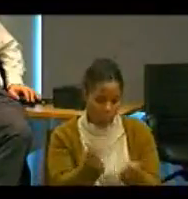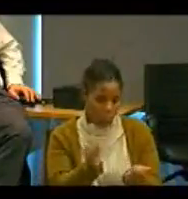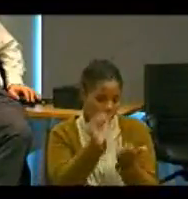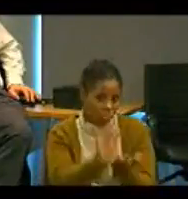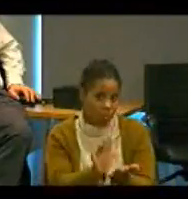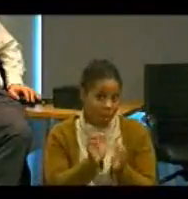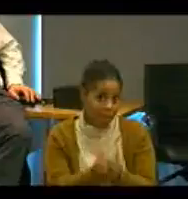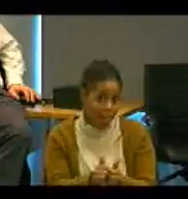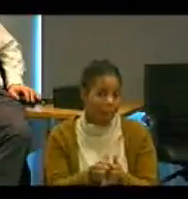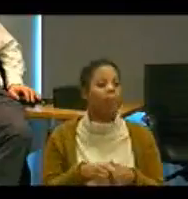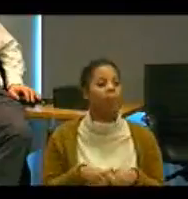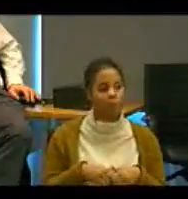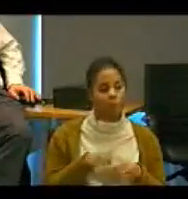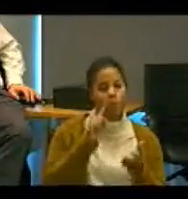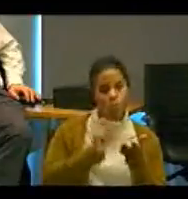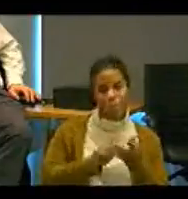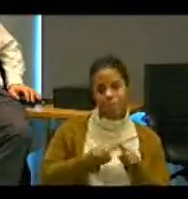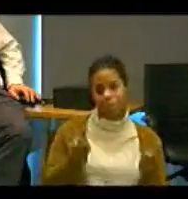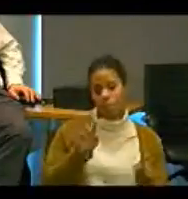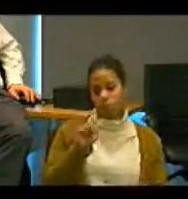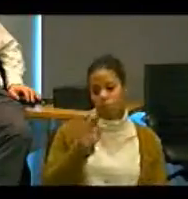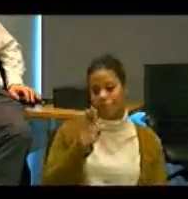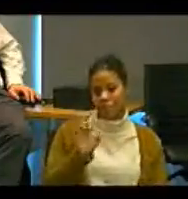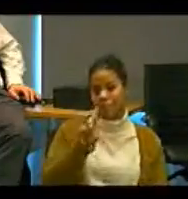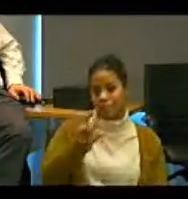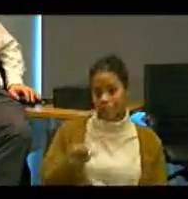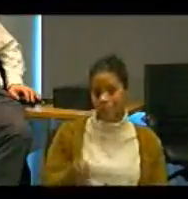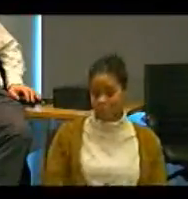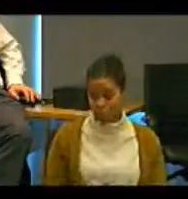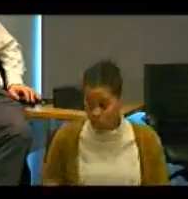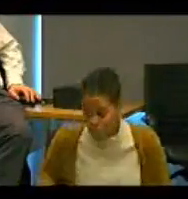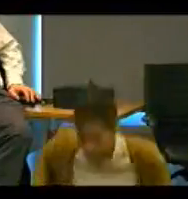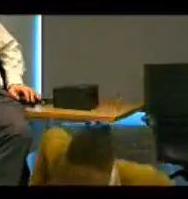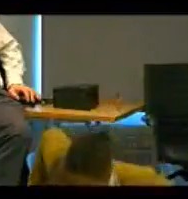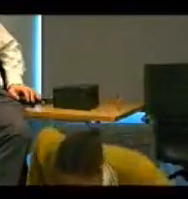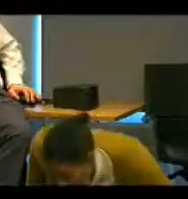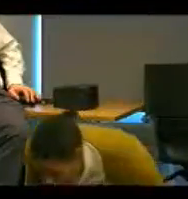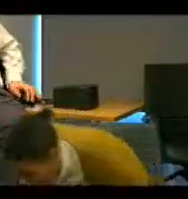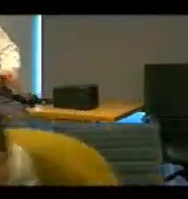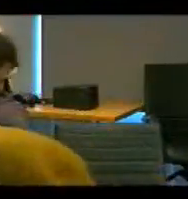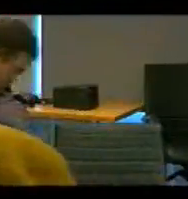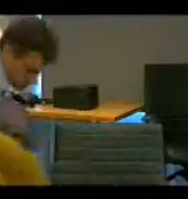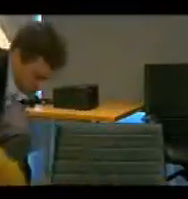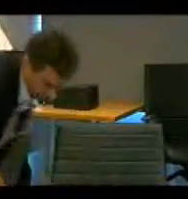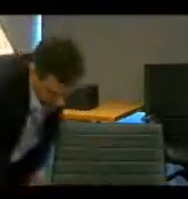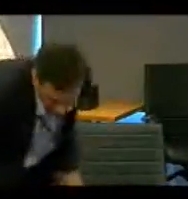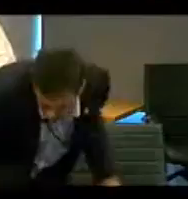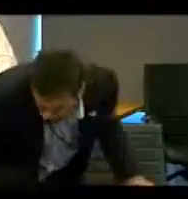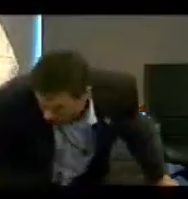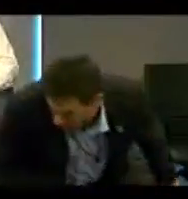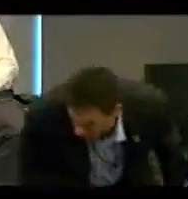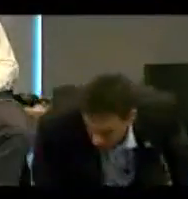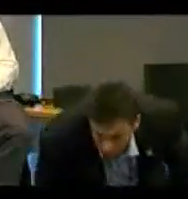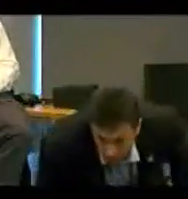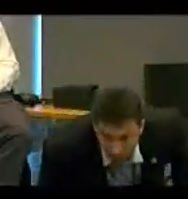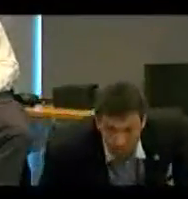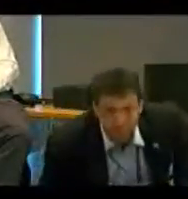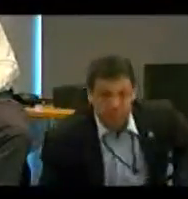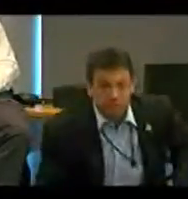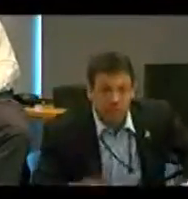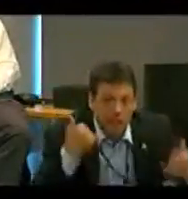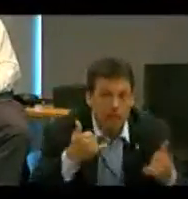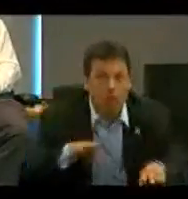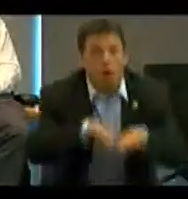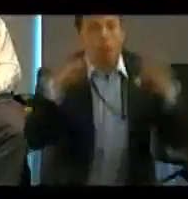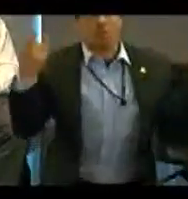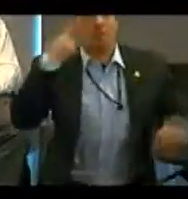interaction between race and disability. Thank you, Dr. Morgan. Thank you. So I'll open up for questions from my fellow commissioners. Commissioner Arasaki.